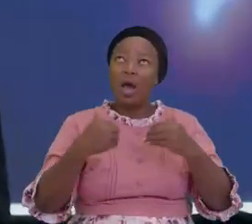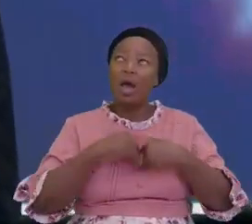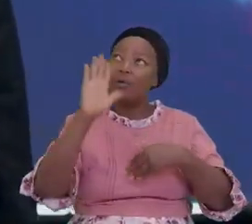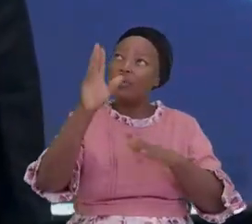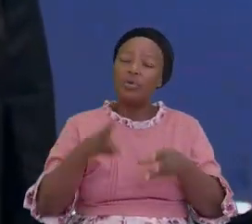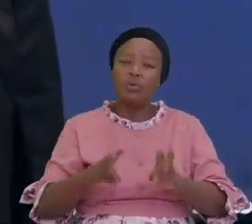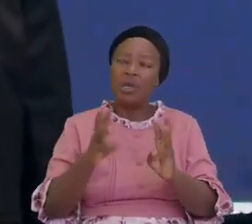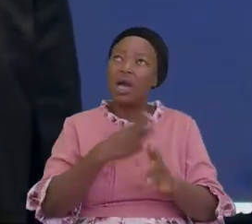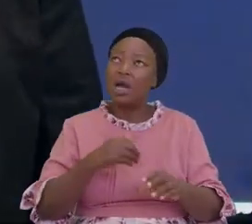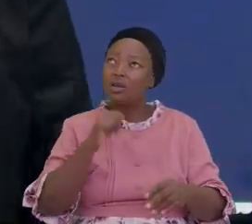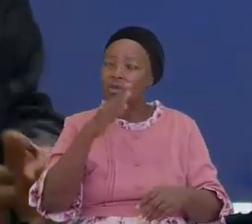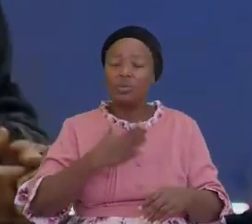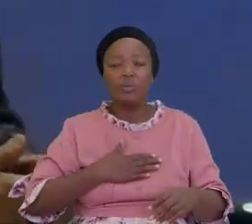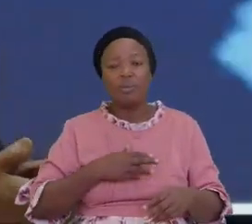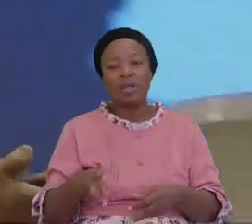my way.